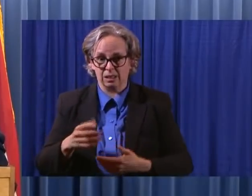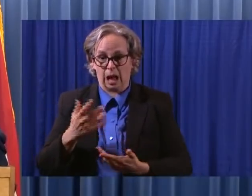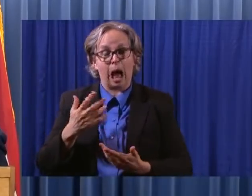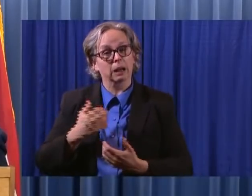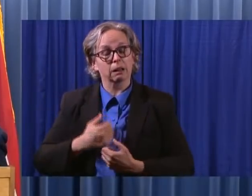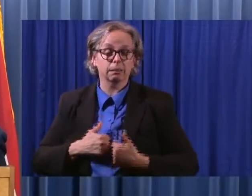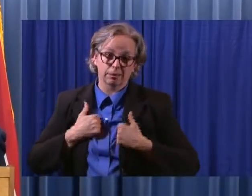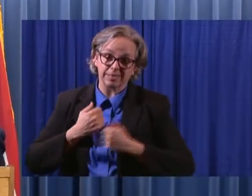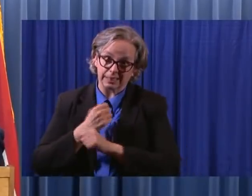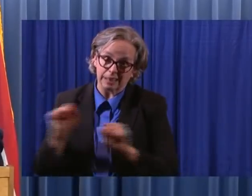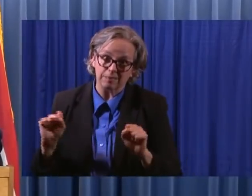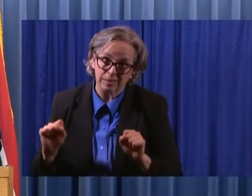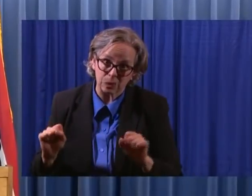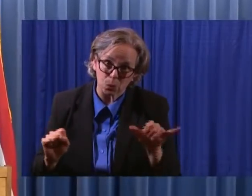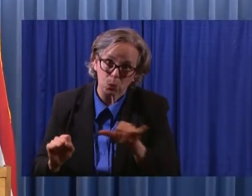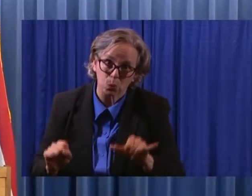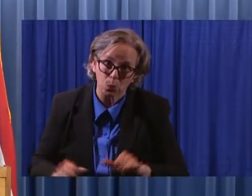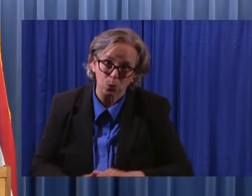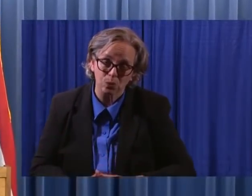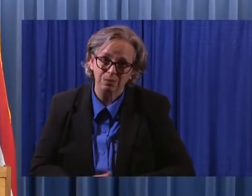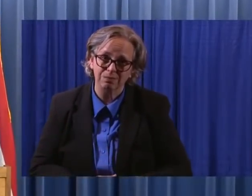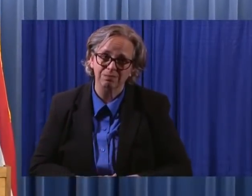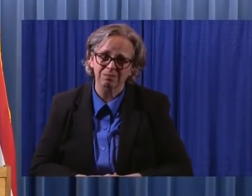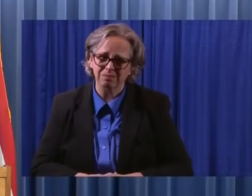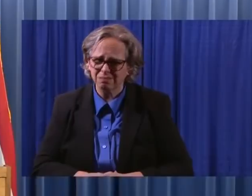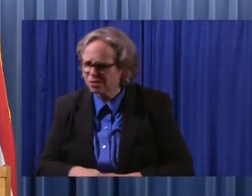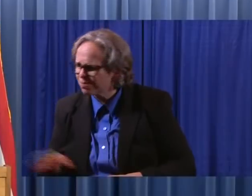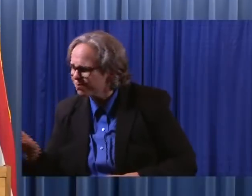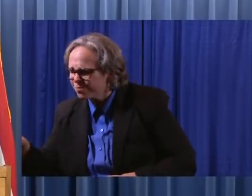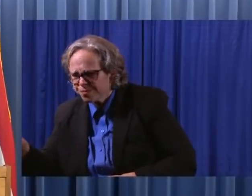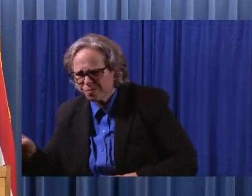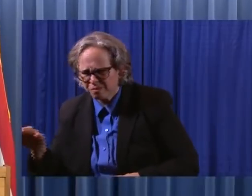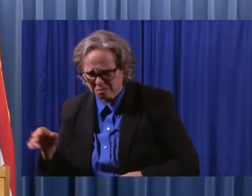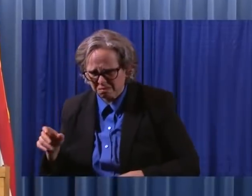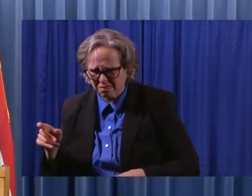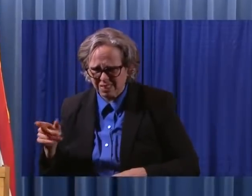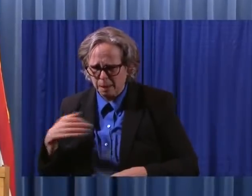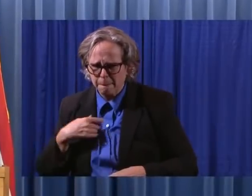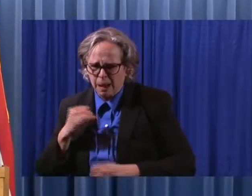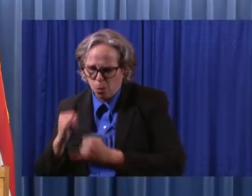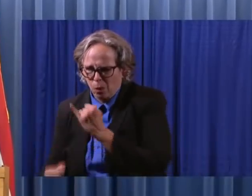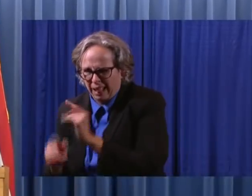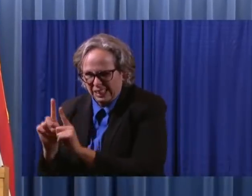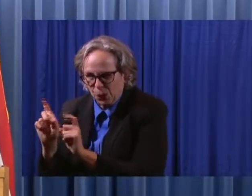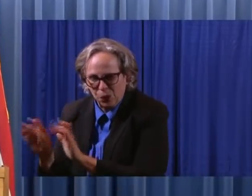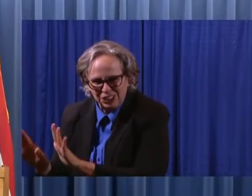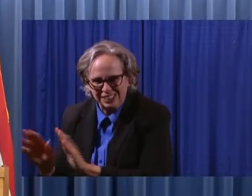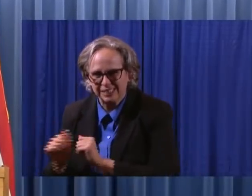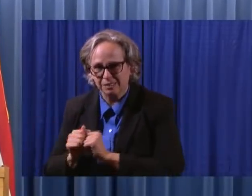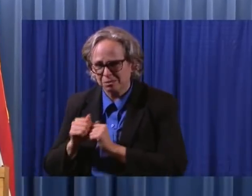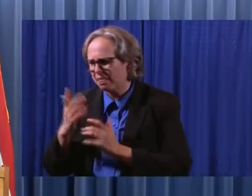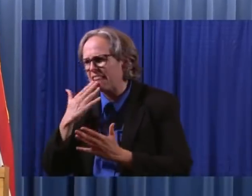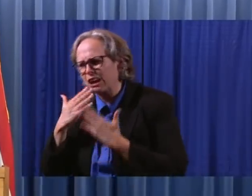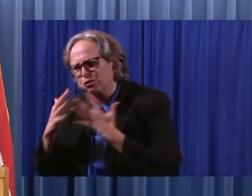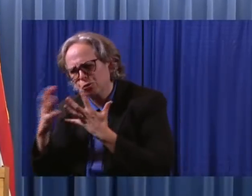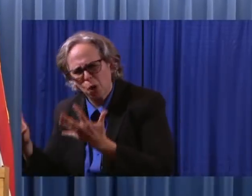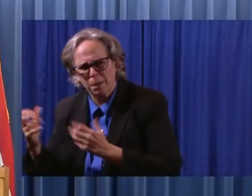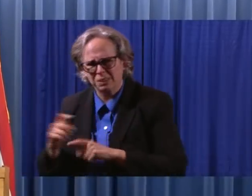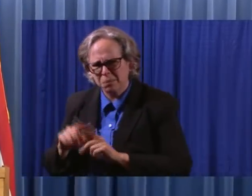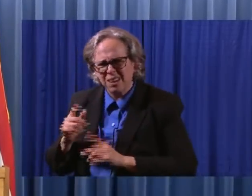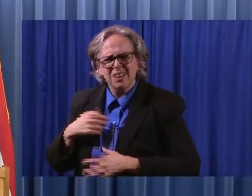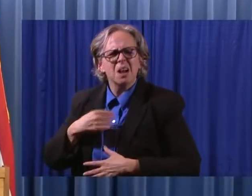open up our lives. Doctor, as far as young people, this will be my final question. Again, thank you very much. But as far as young